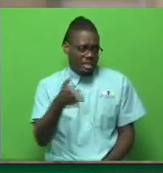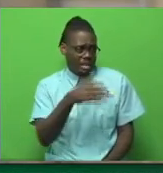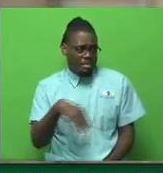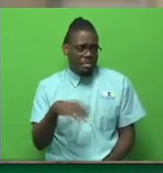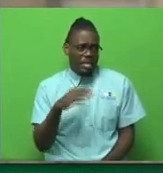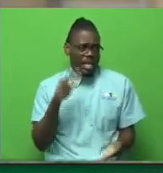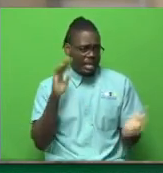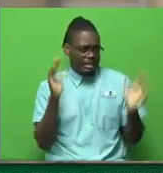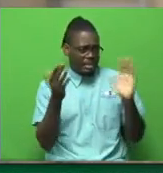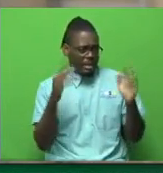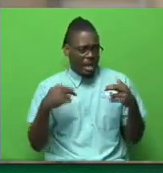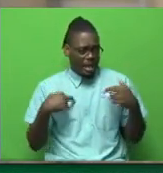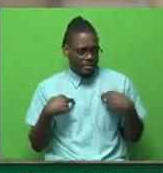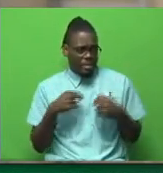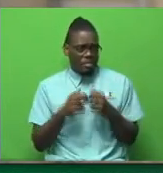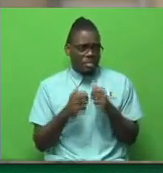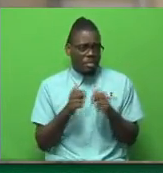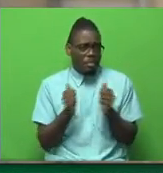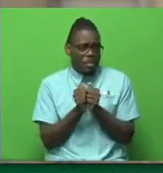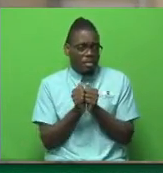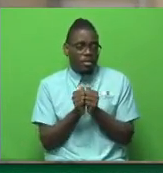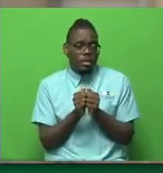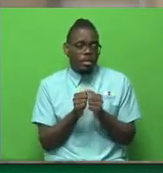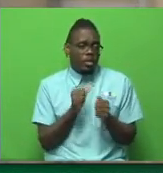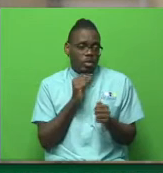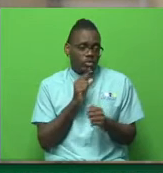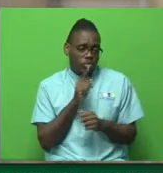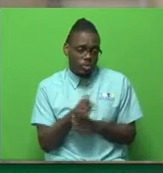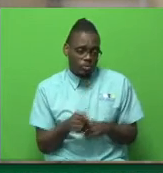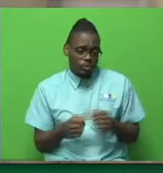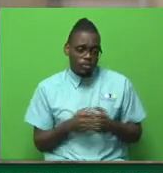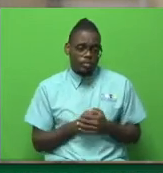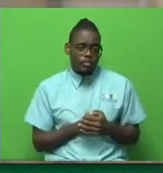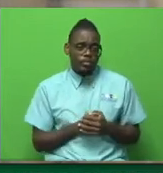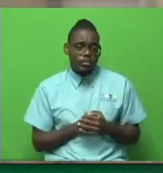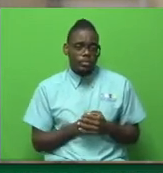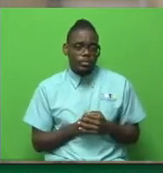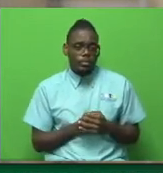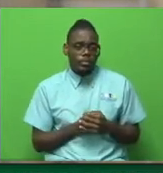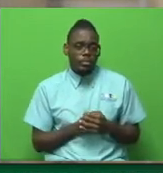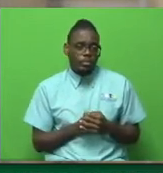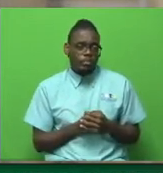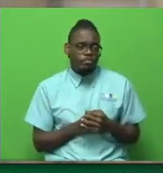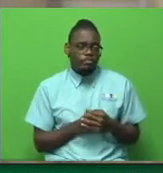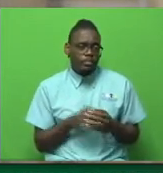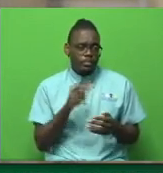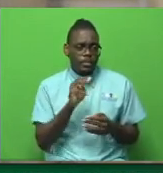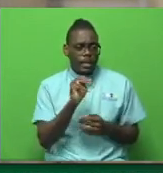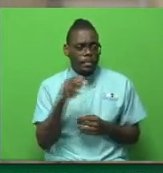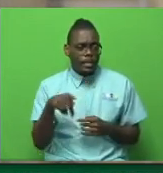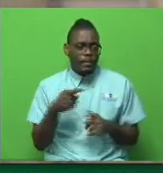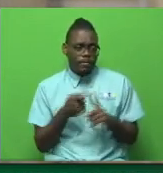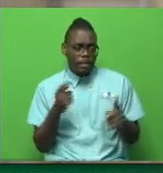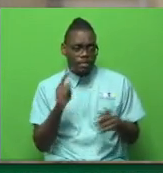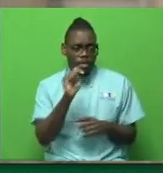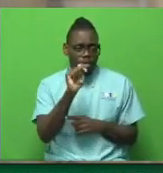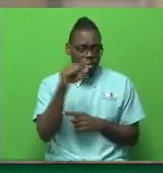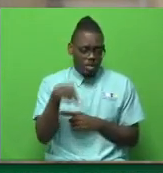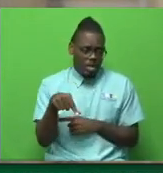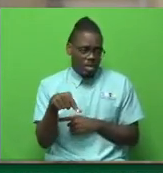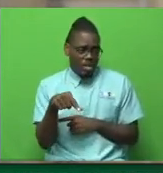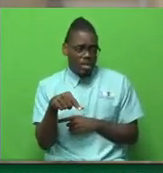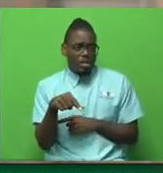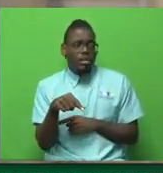to set the record straight even a member from Target knows that the alternative to the people's national movement is